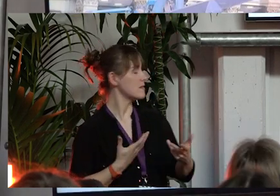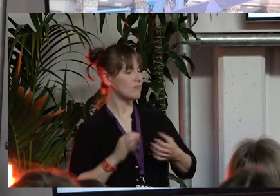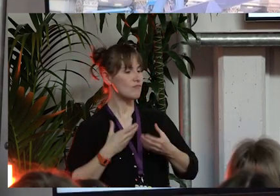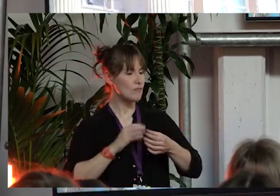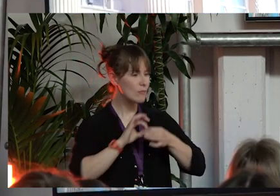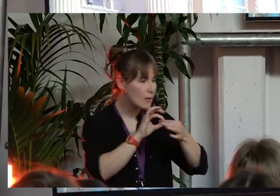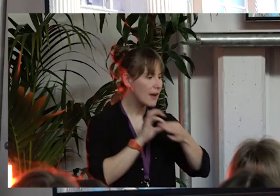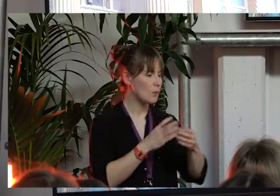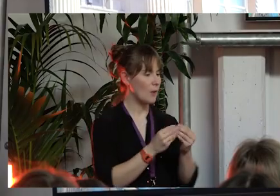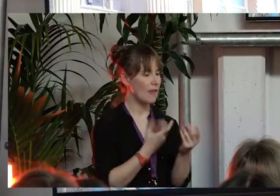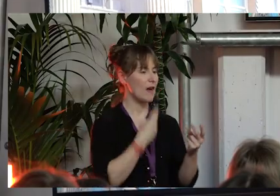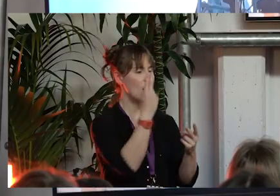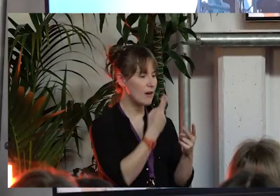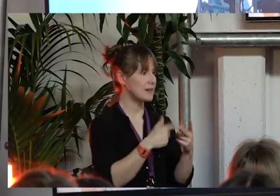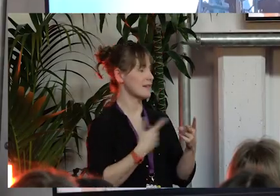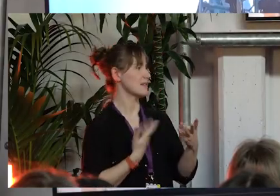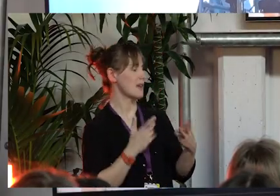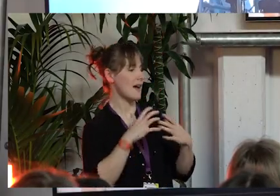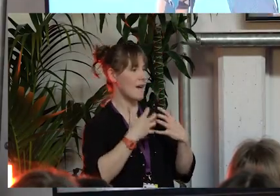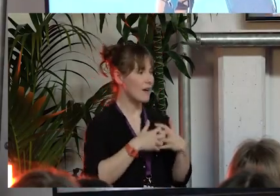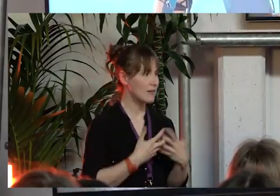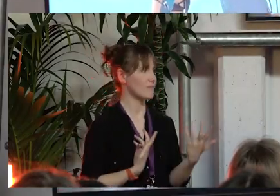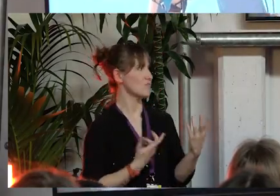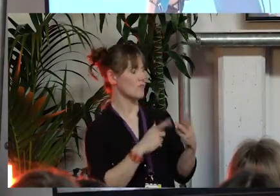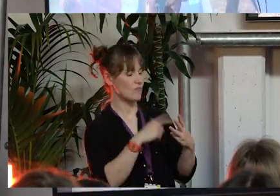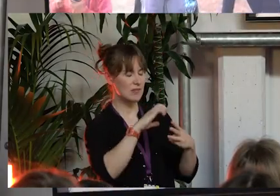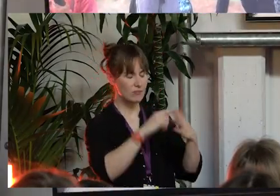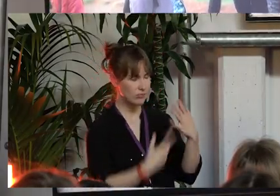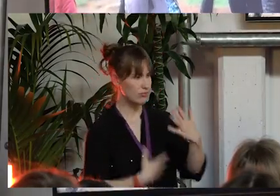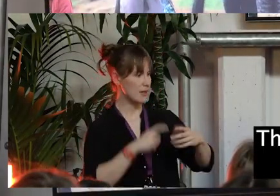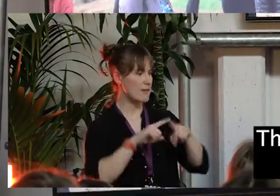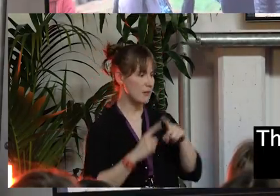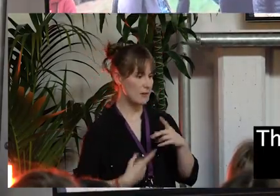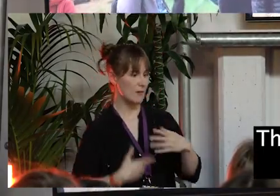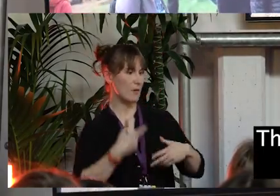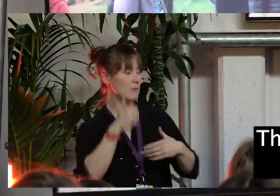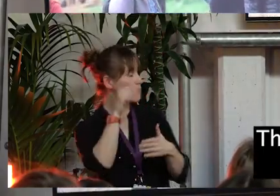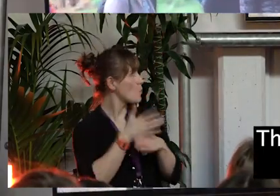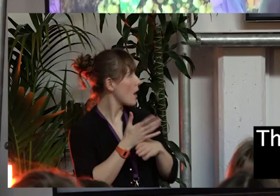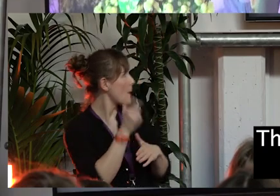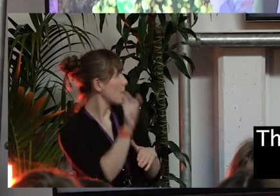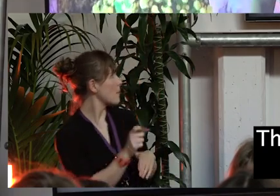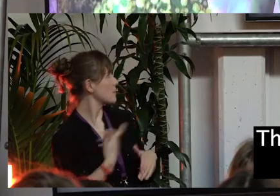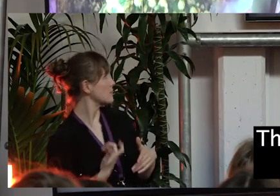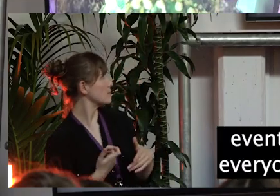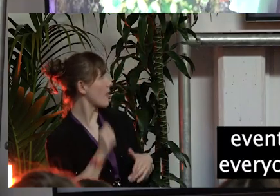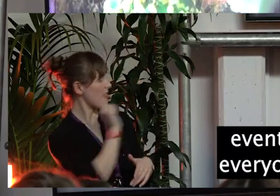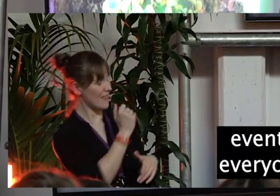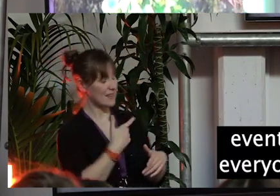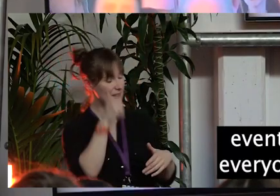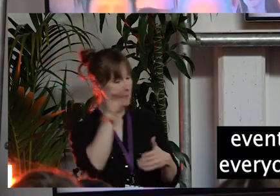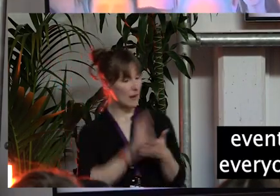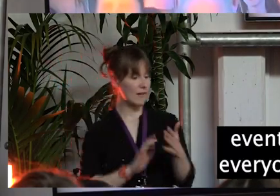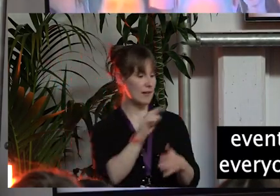Architects, engineers, to make pollinations happen. This whole education programme plus the live